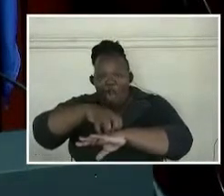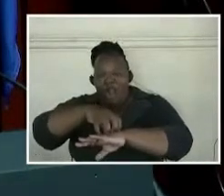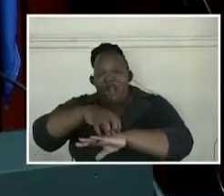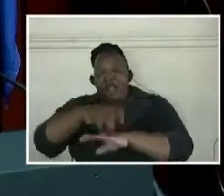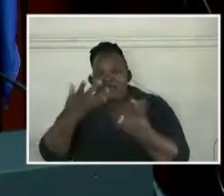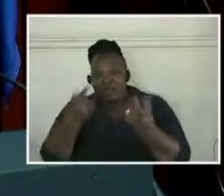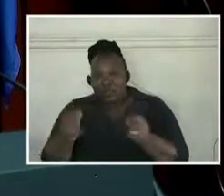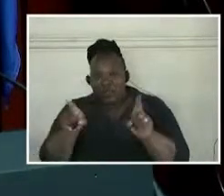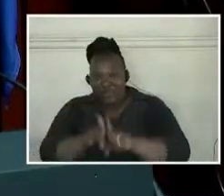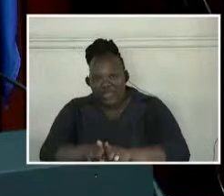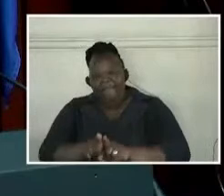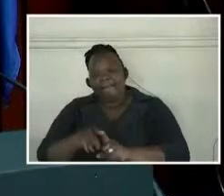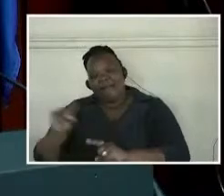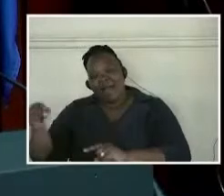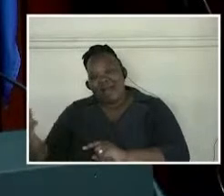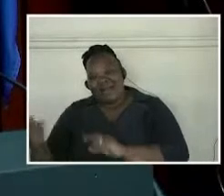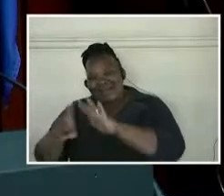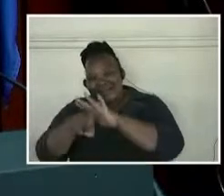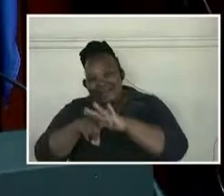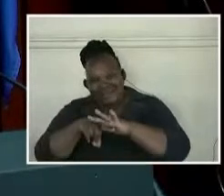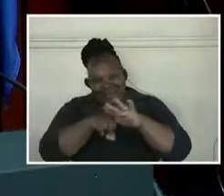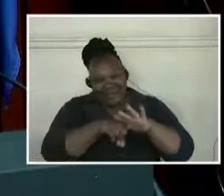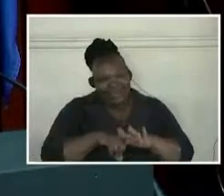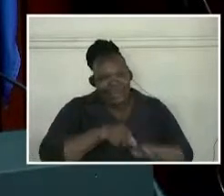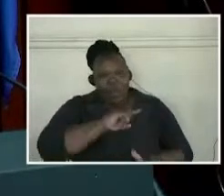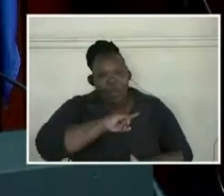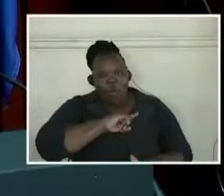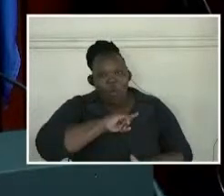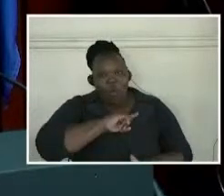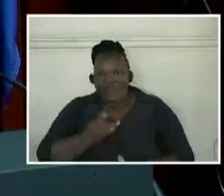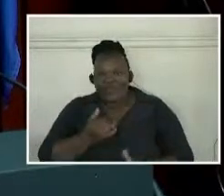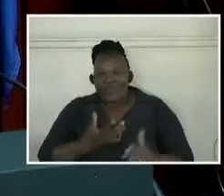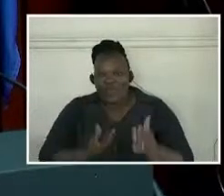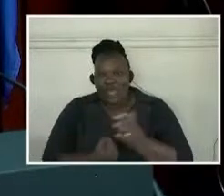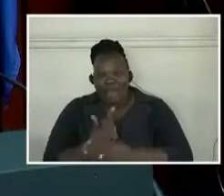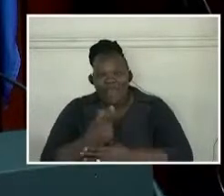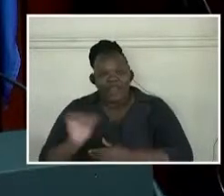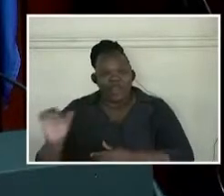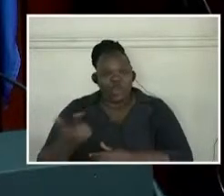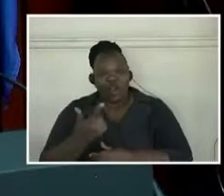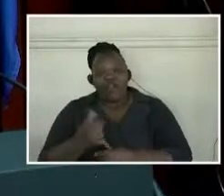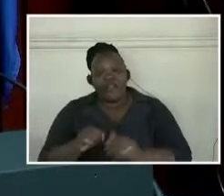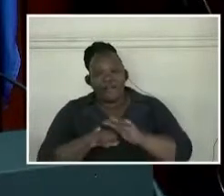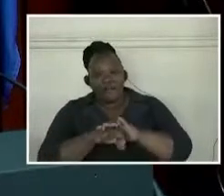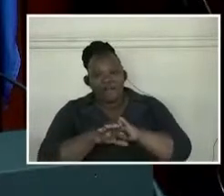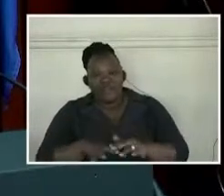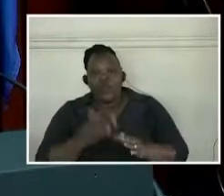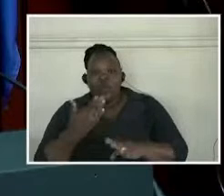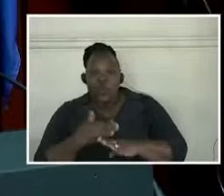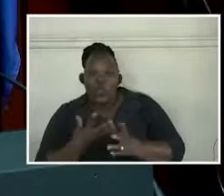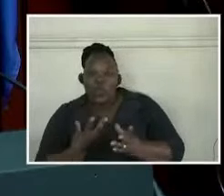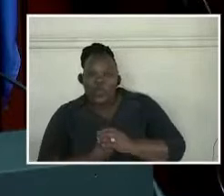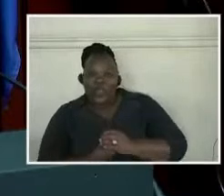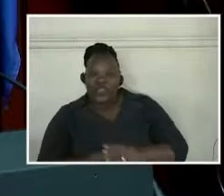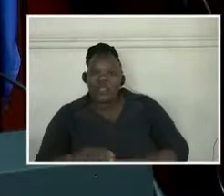expand this program across the province we are also working with 241